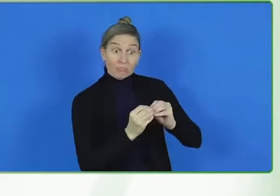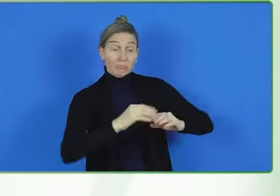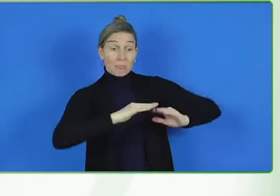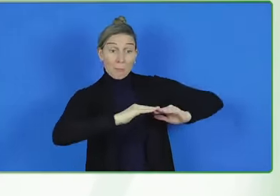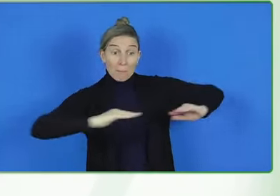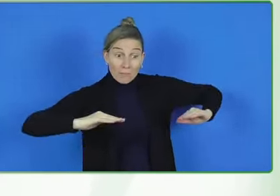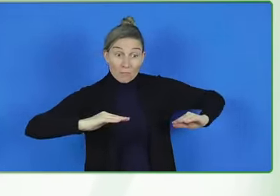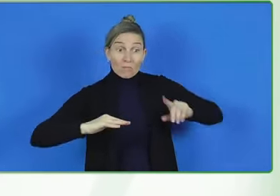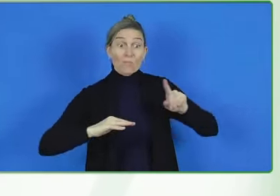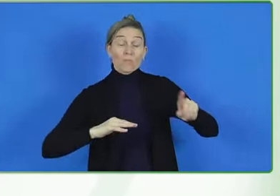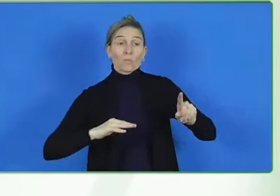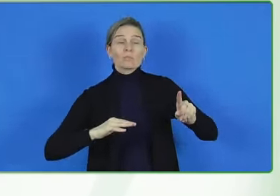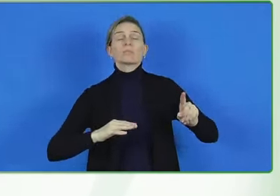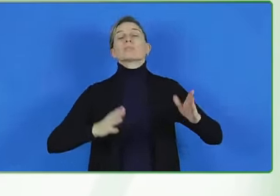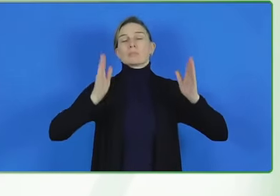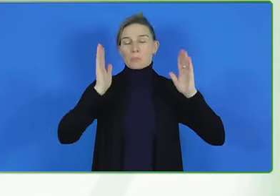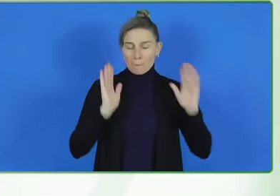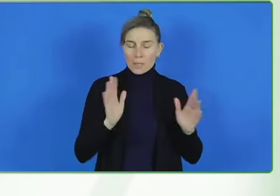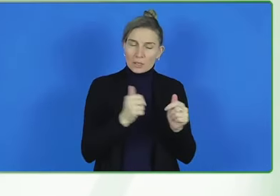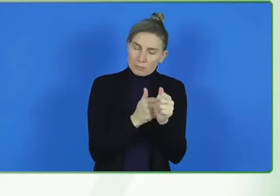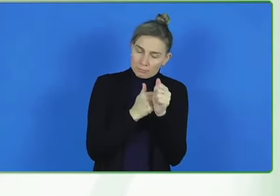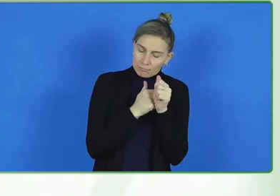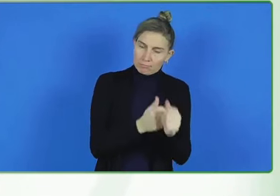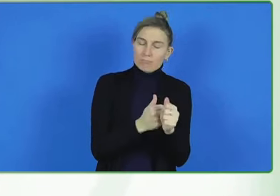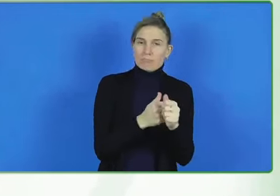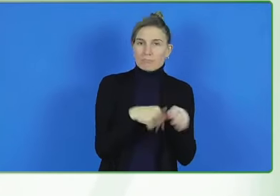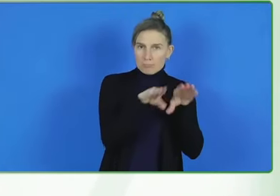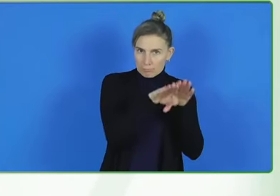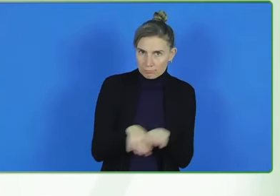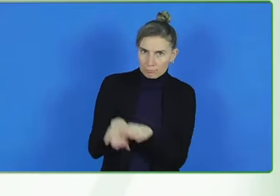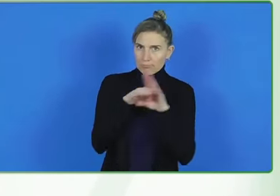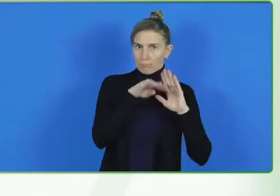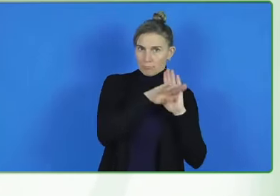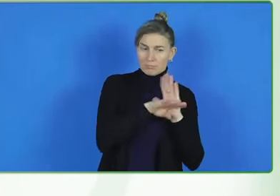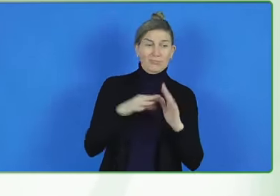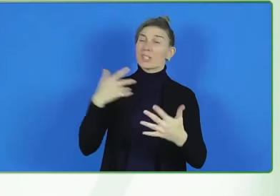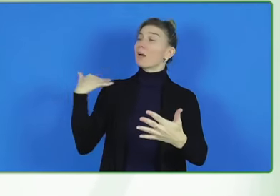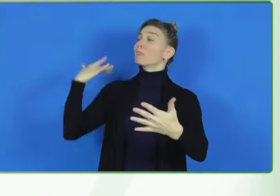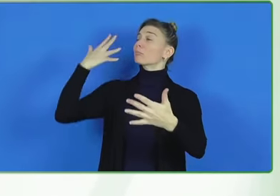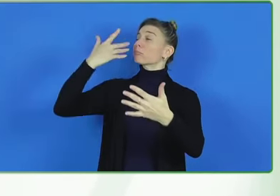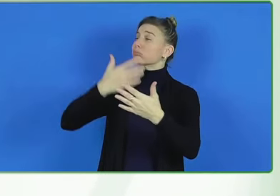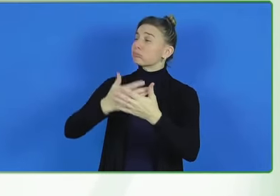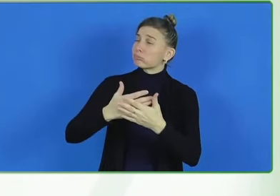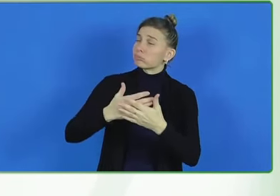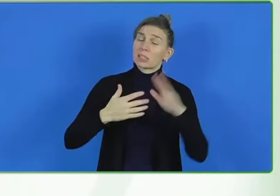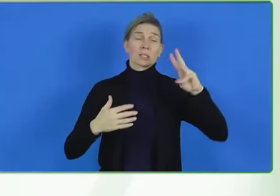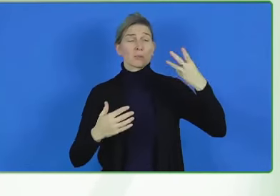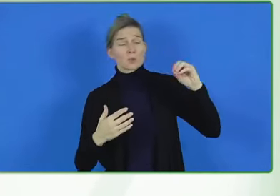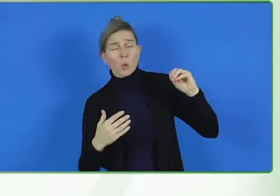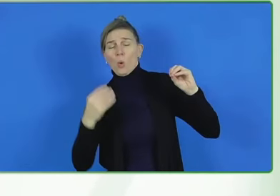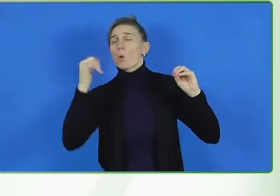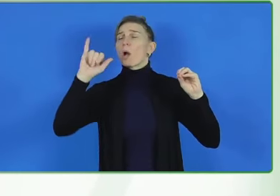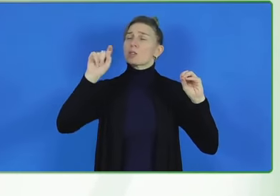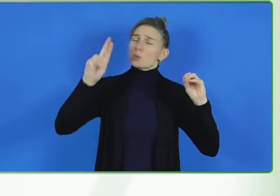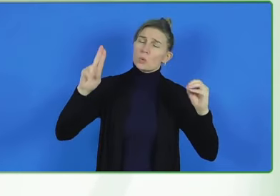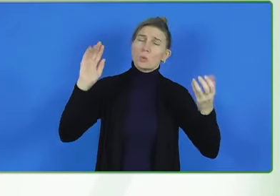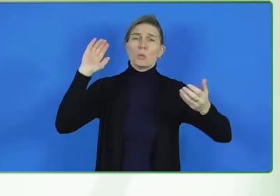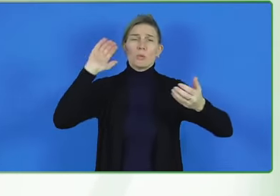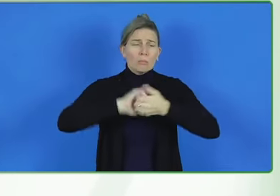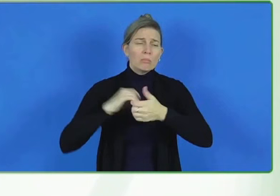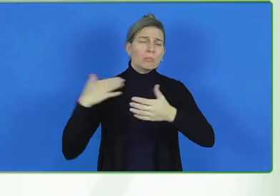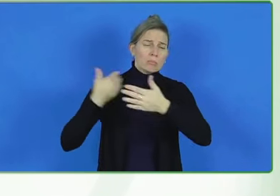WHO organized workshops, conferences, meetings to collect challenges and needs of persons